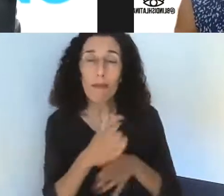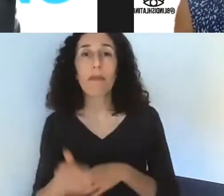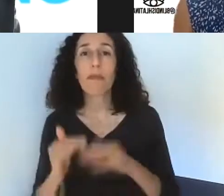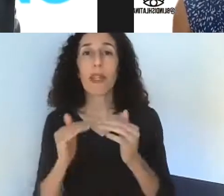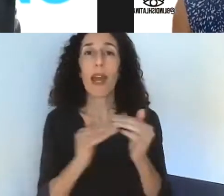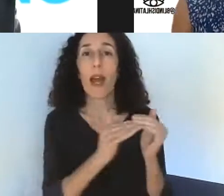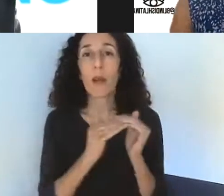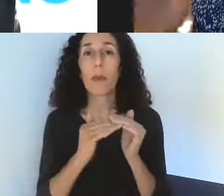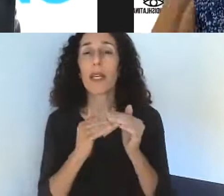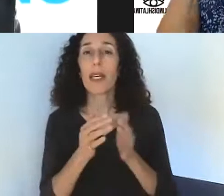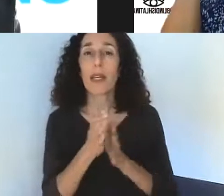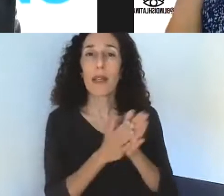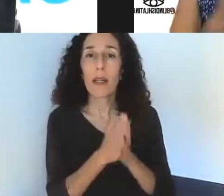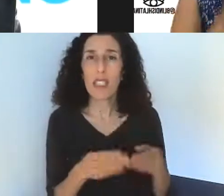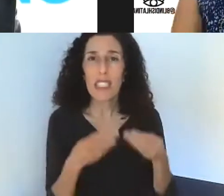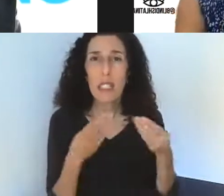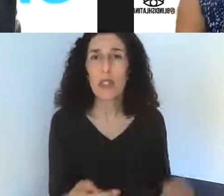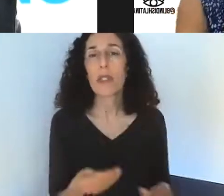Let's propose some more things.